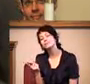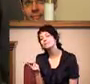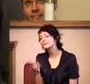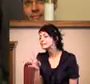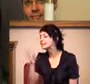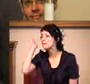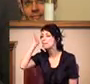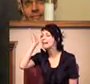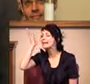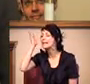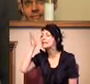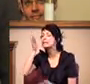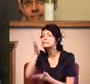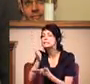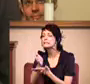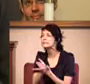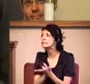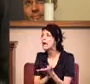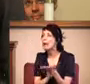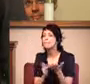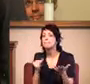speaking at some